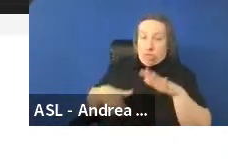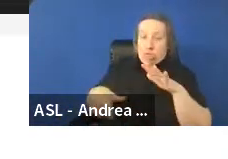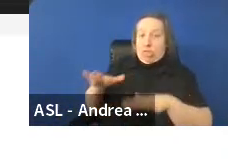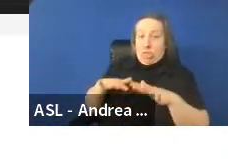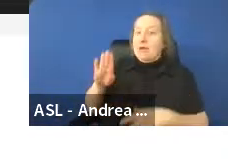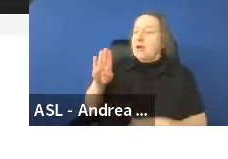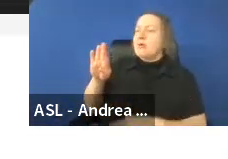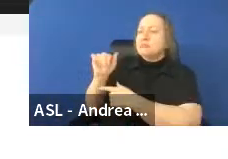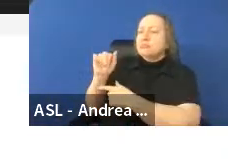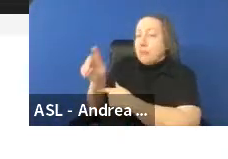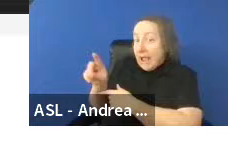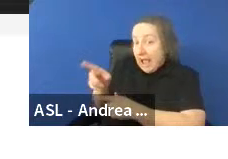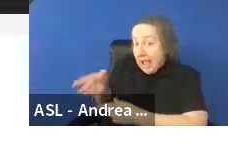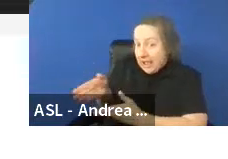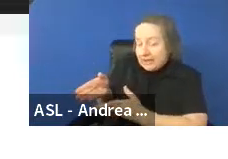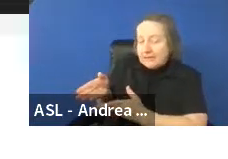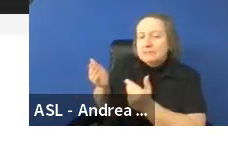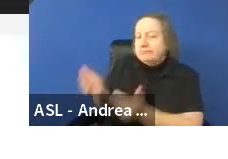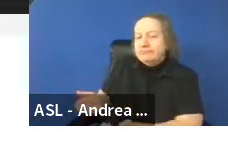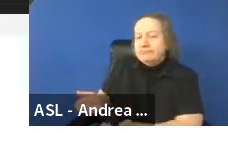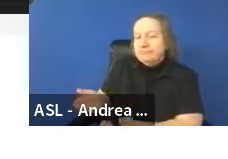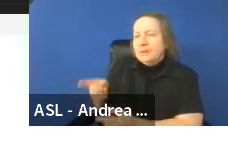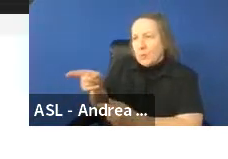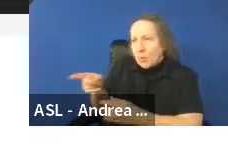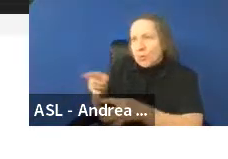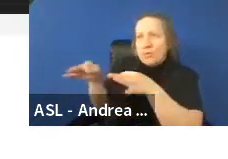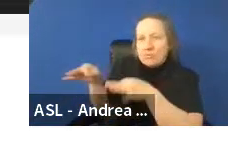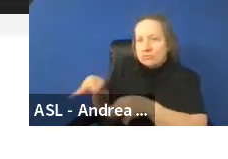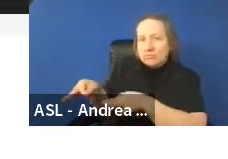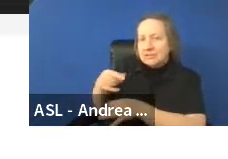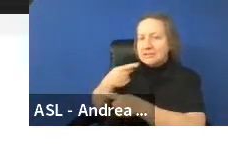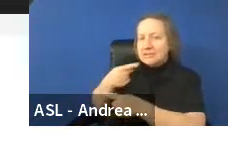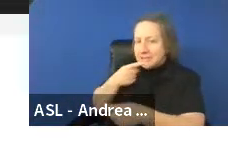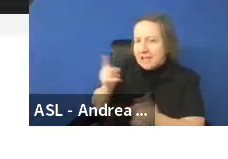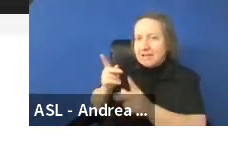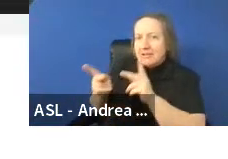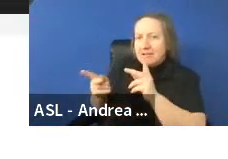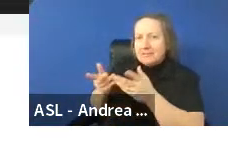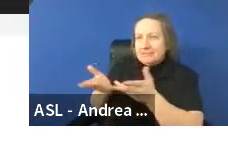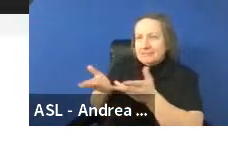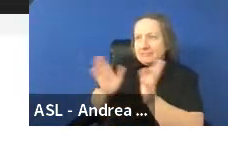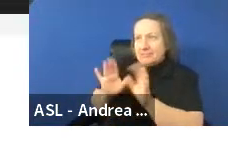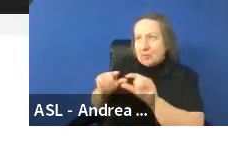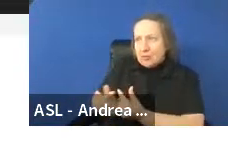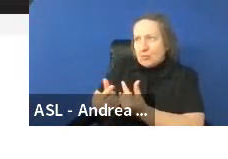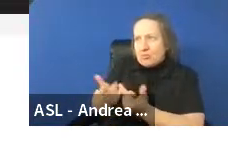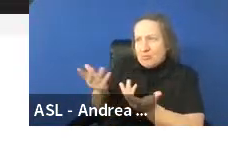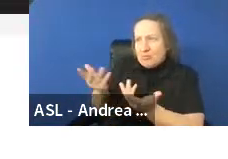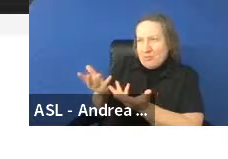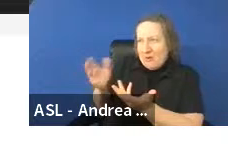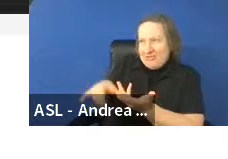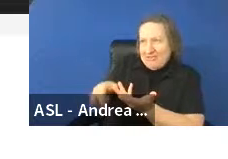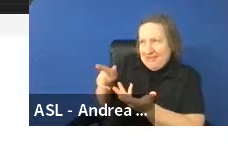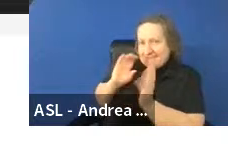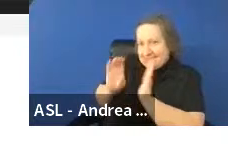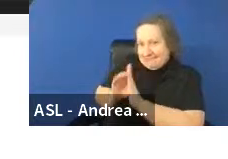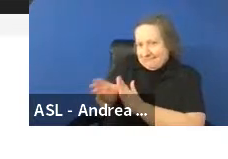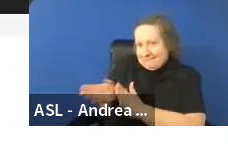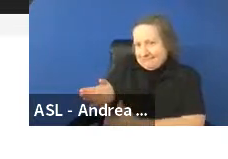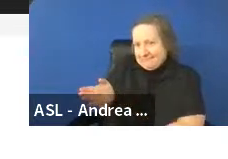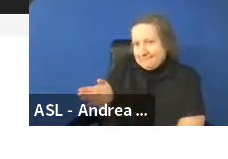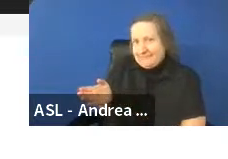I ask you to walk the executive steering group through what they are looking at.